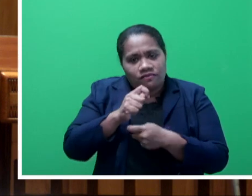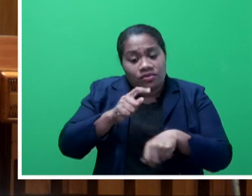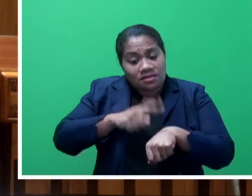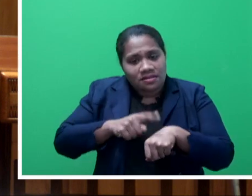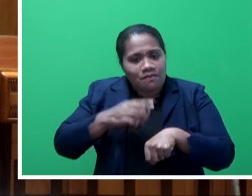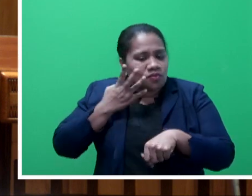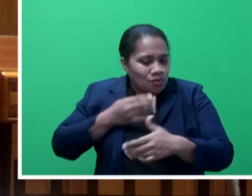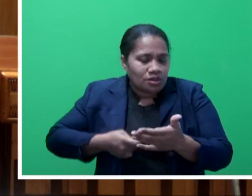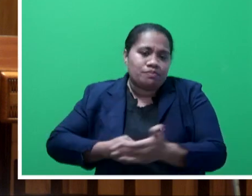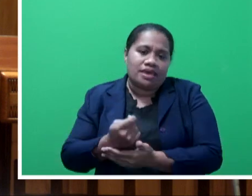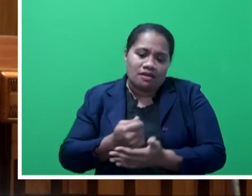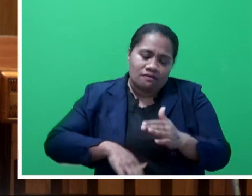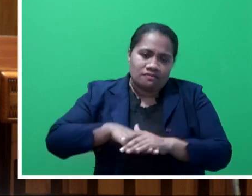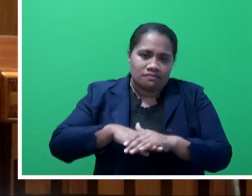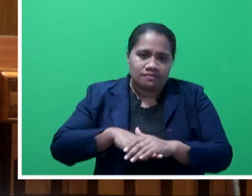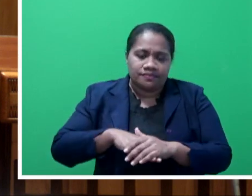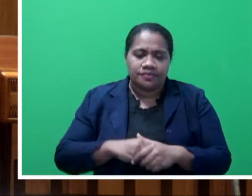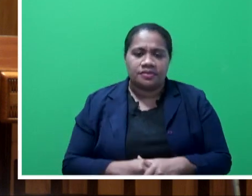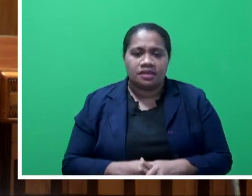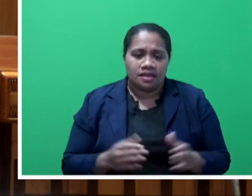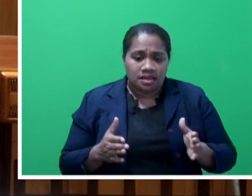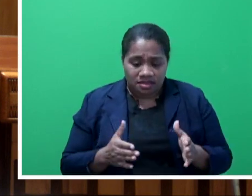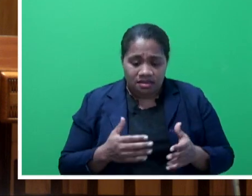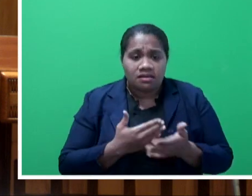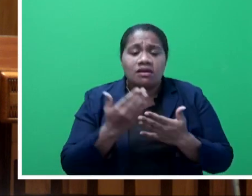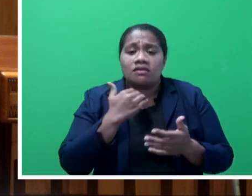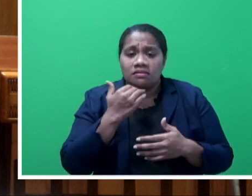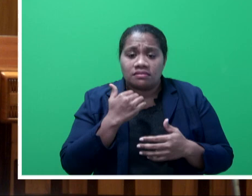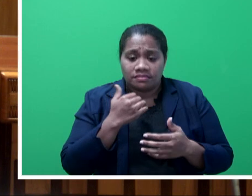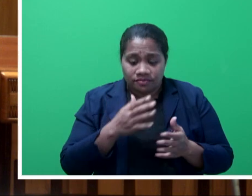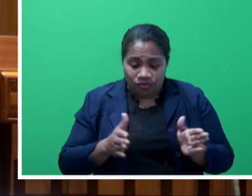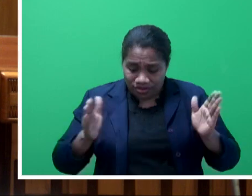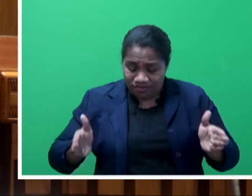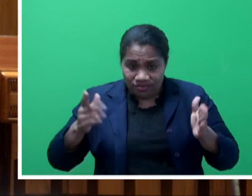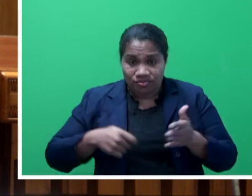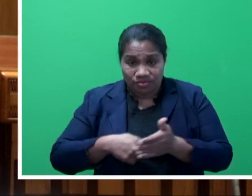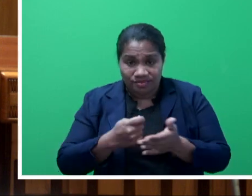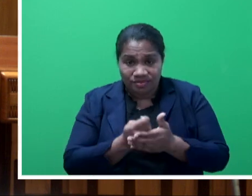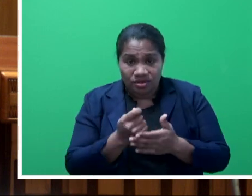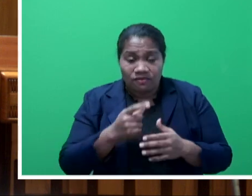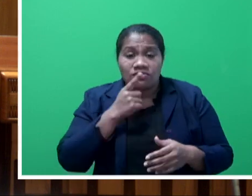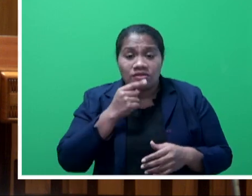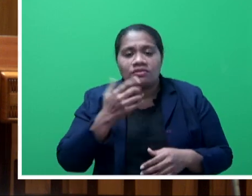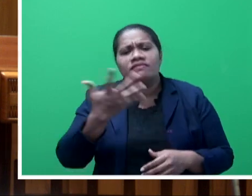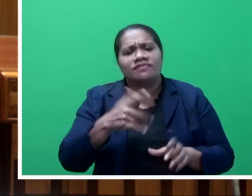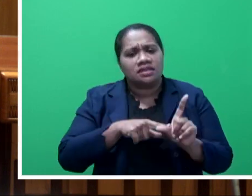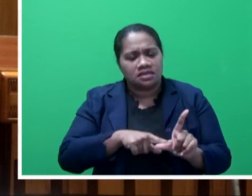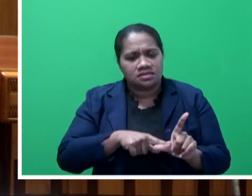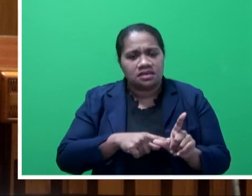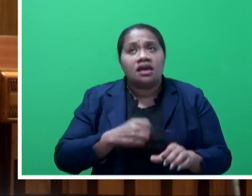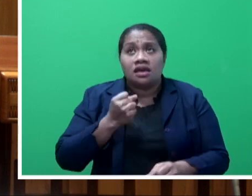The maximum term of the loans for any one of those loans is 15 years. And God willing, with